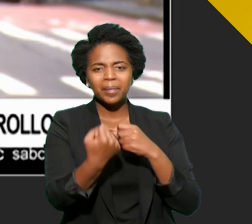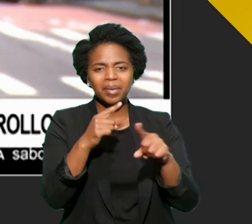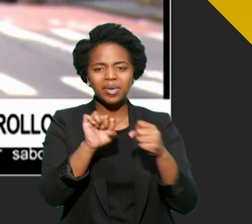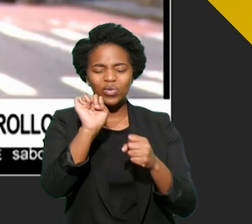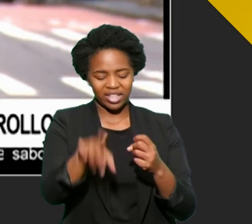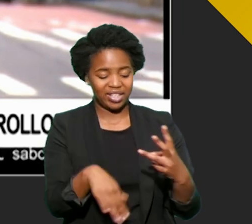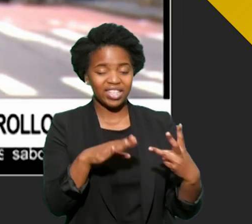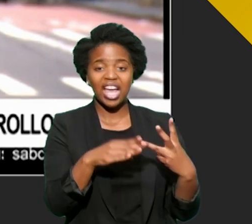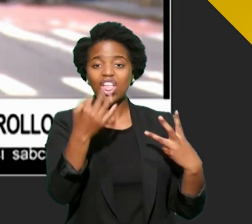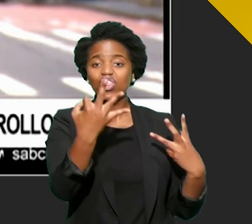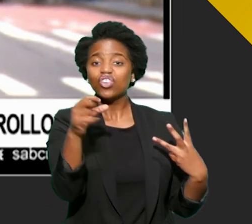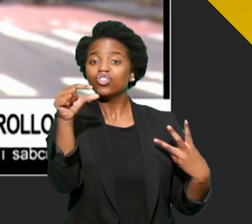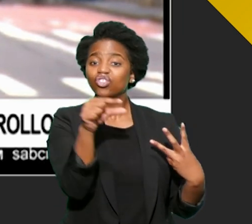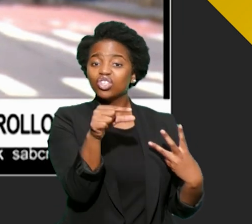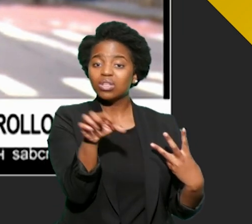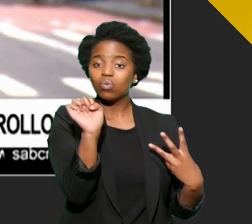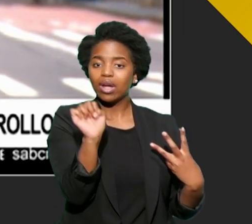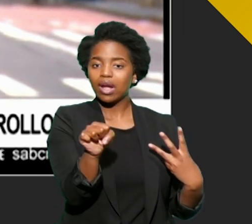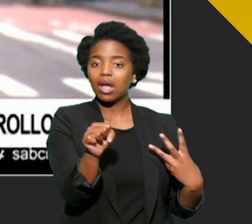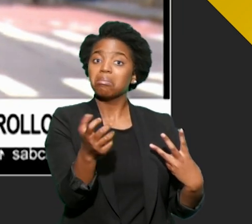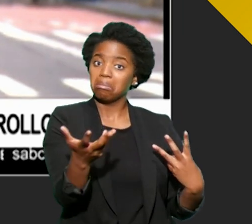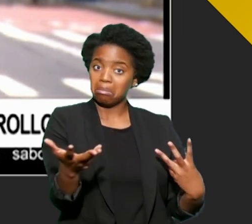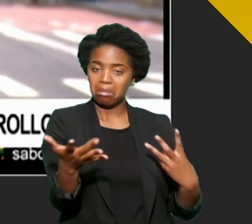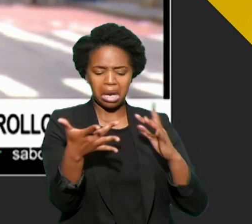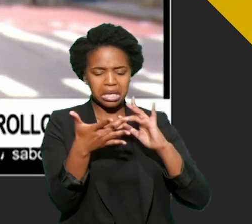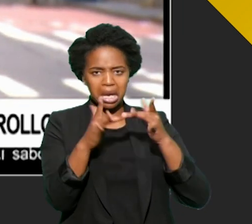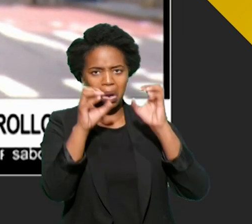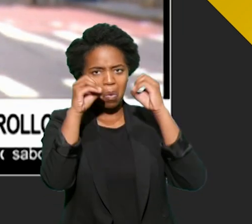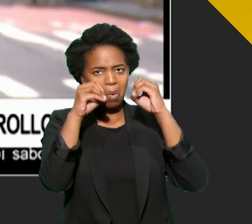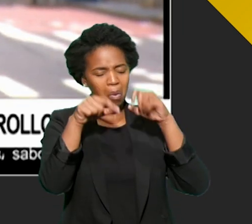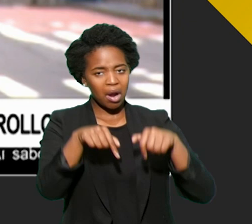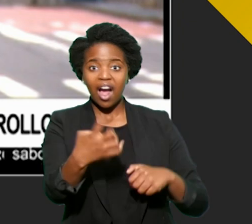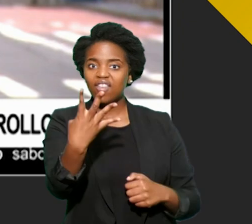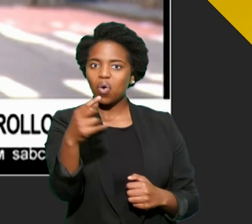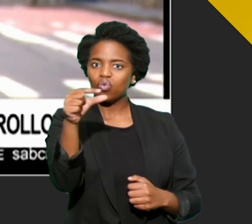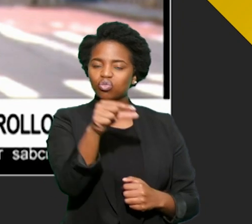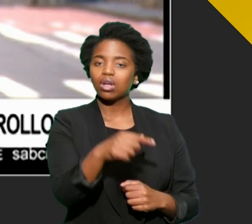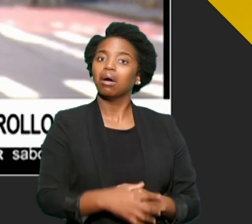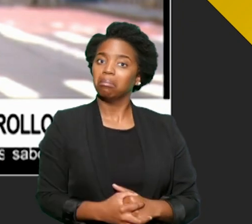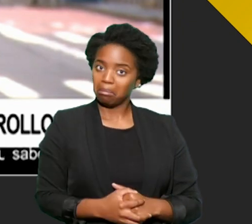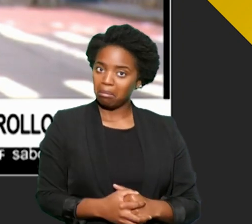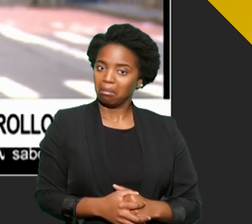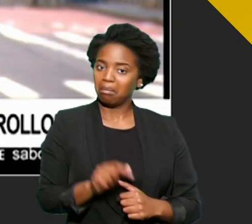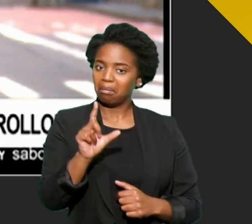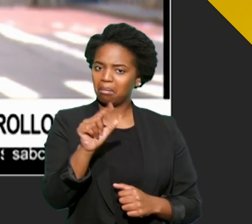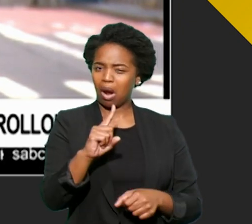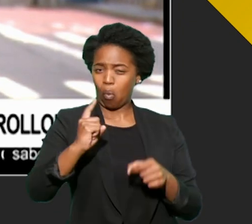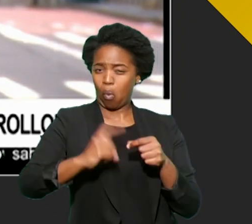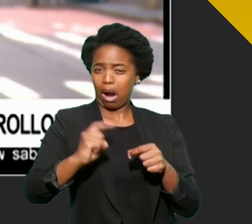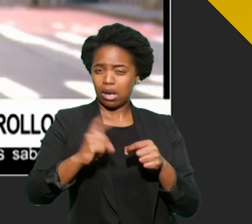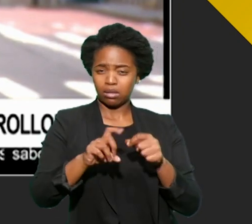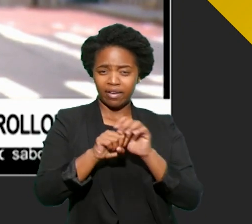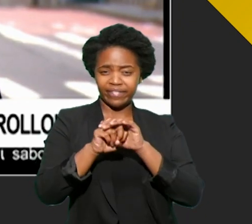other. 3G allowed us to better surf the internet, followed by 4G that introduced high-quality